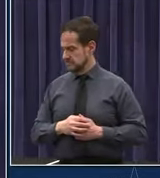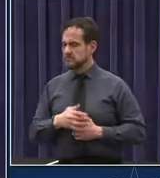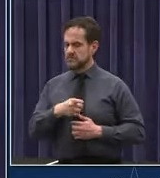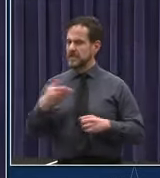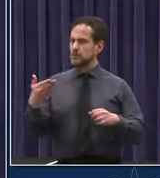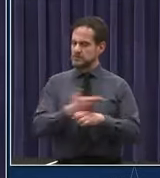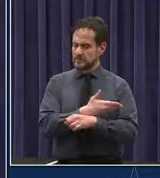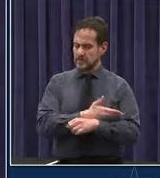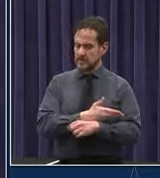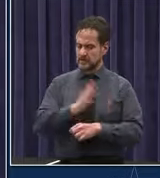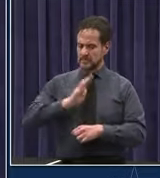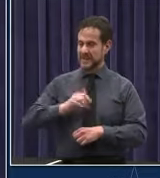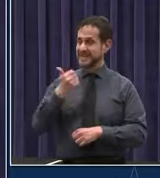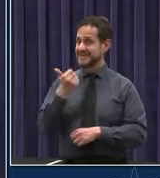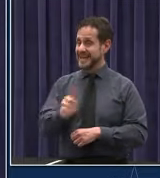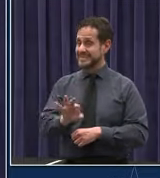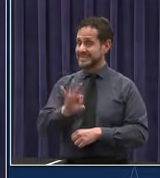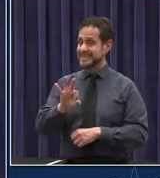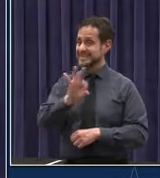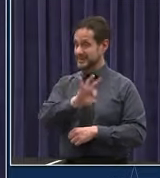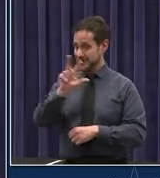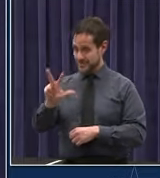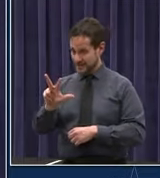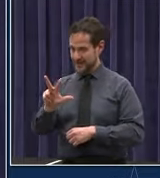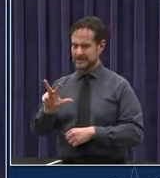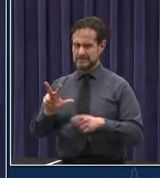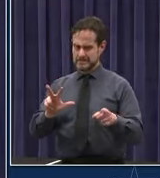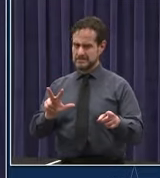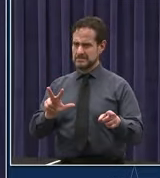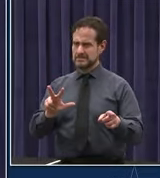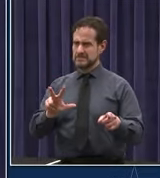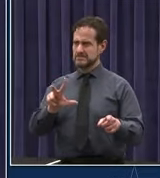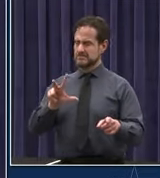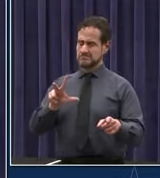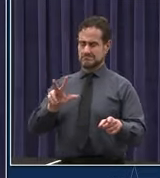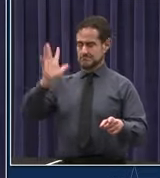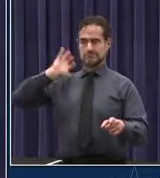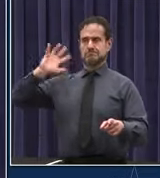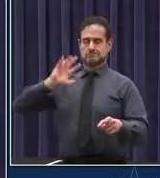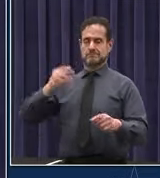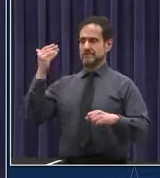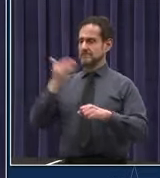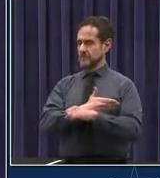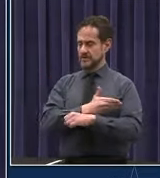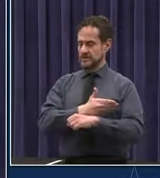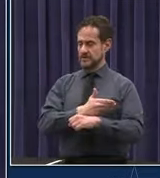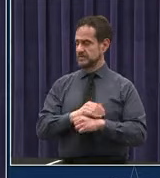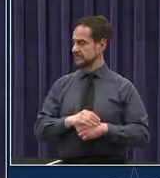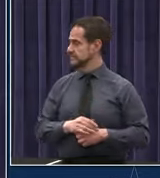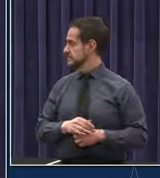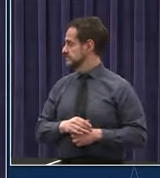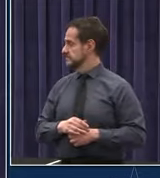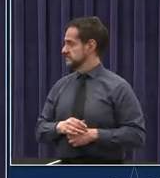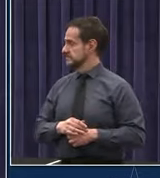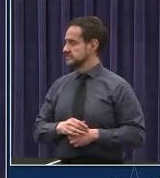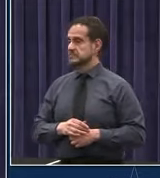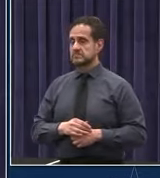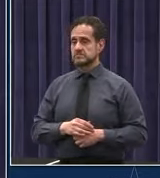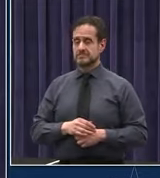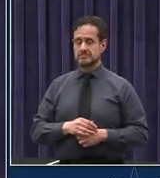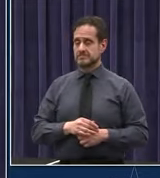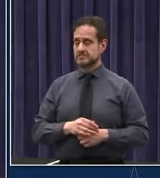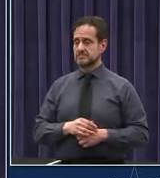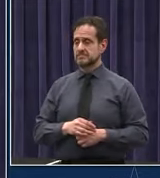taxpayer dollars? I don't have an immediate answer to that, but I will get it to you. I mean, look, the fact of the matter is